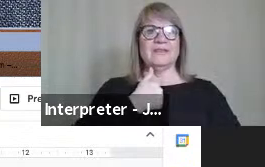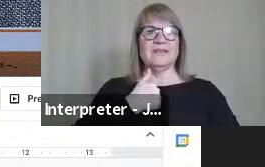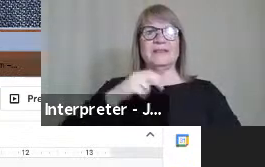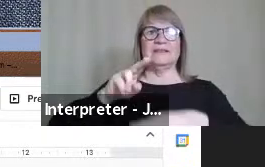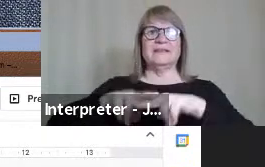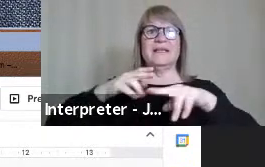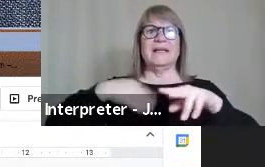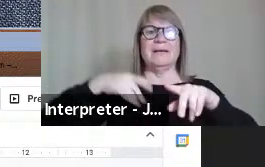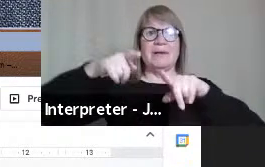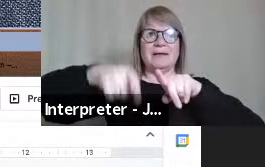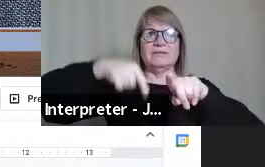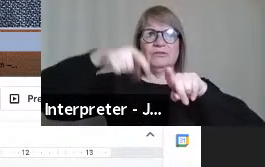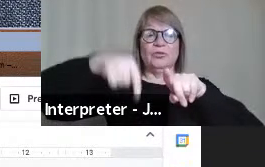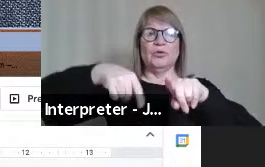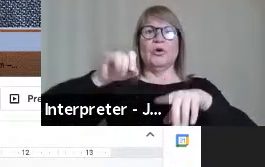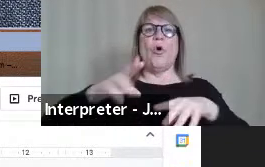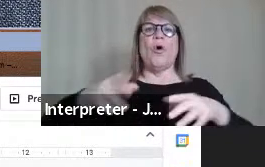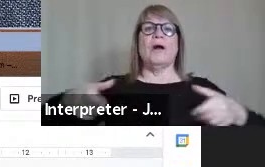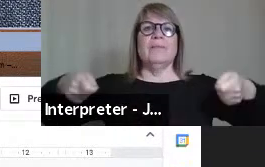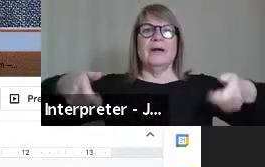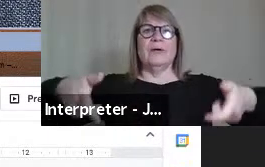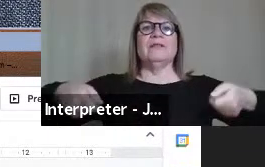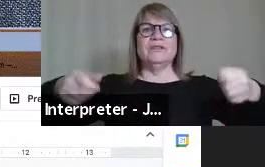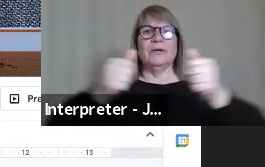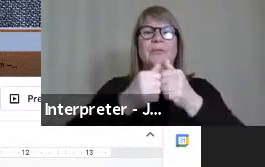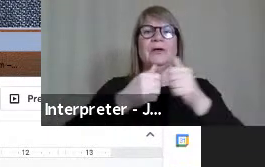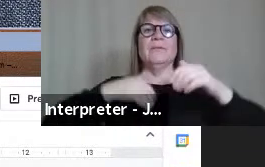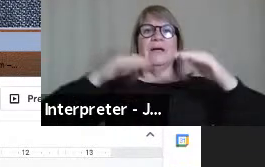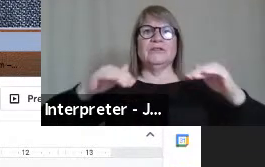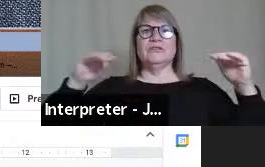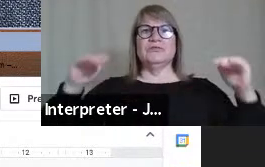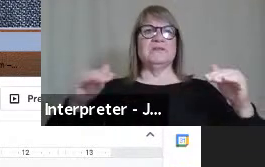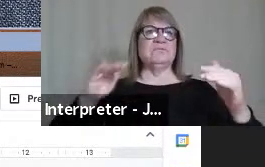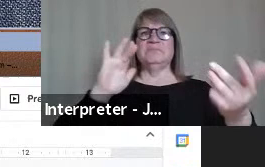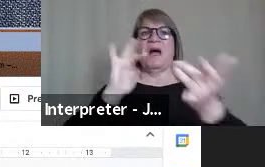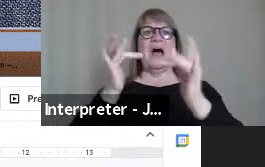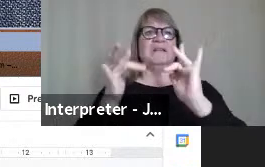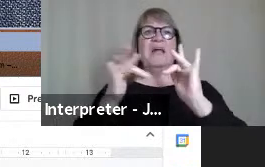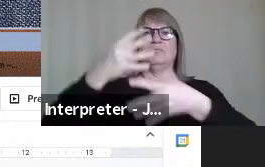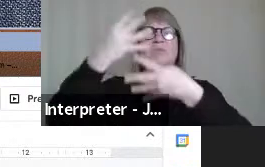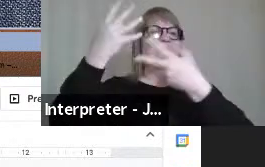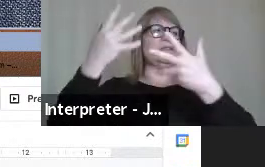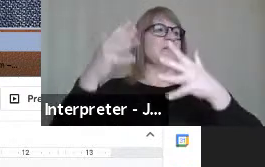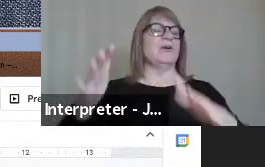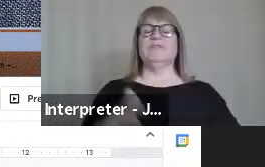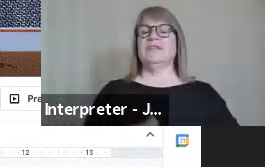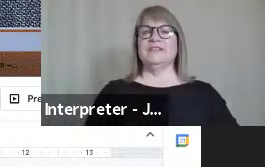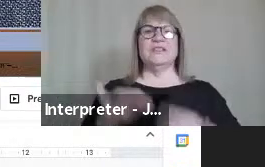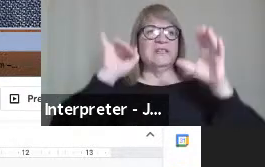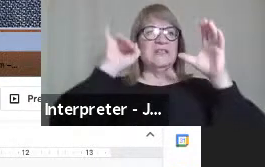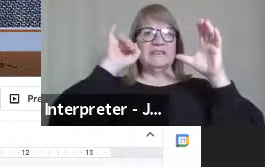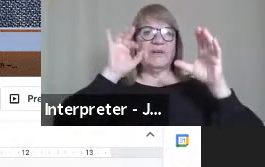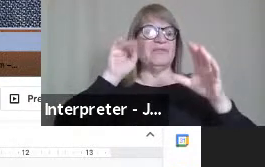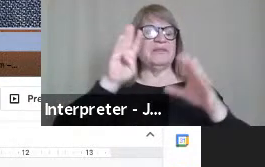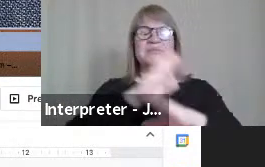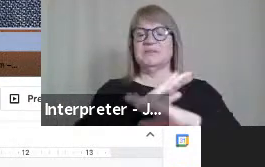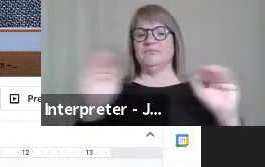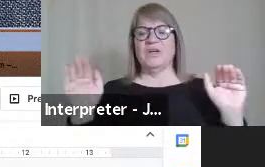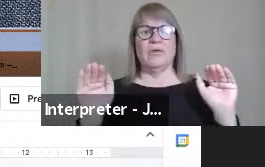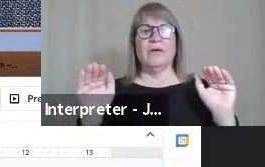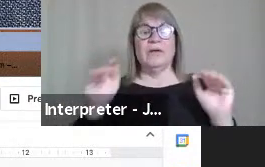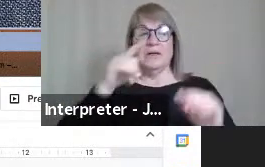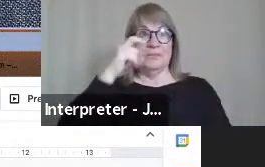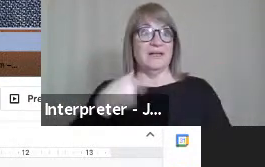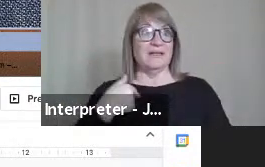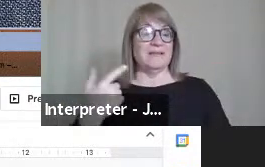power scooter or my power chair with my kids online on facebook or instagram out of fear that someone may try to report me